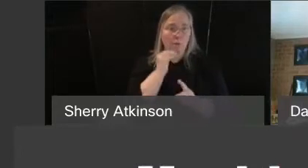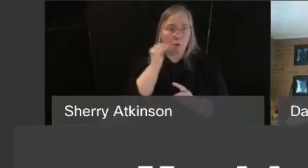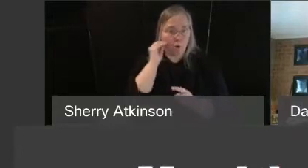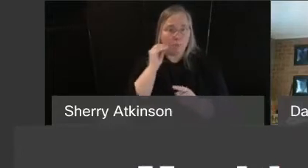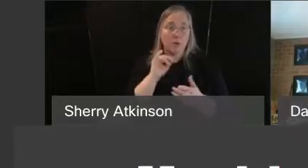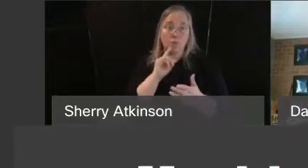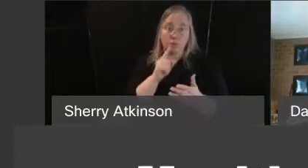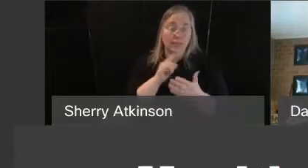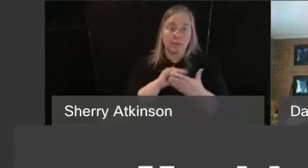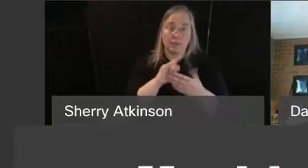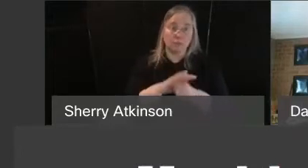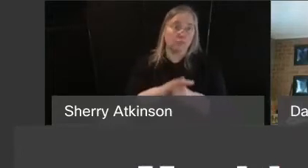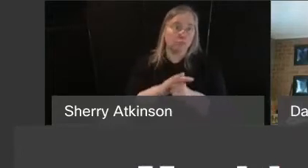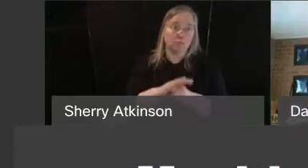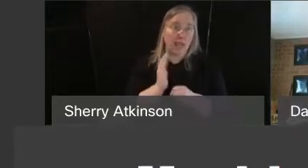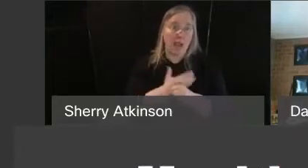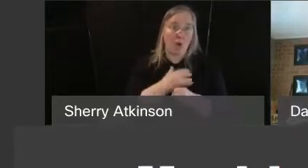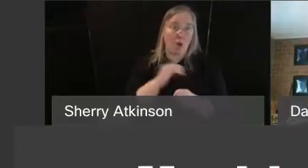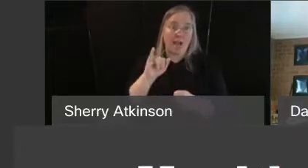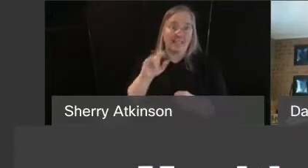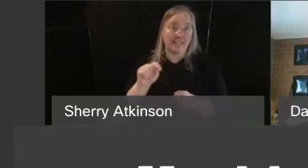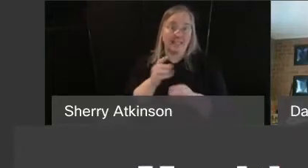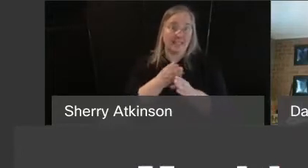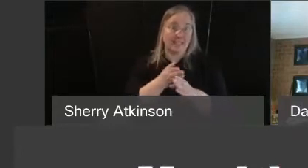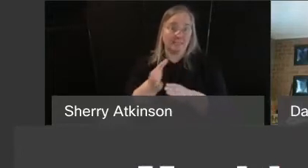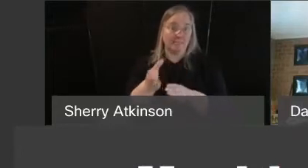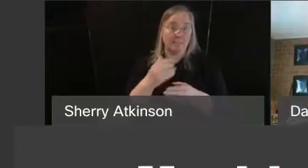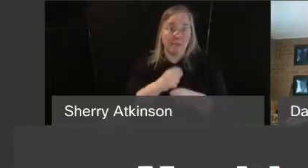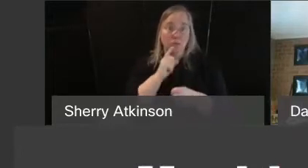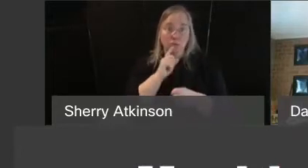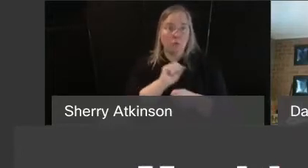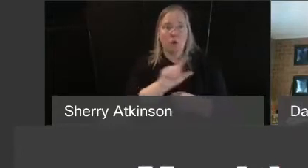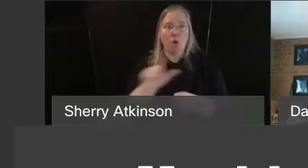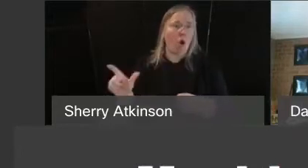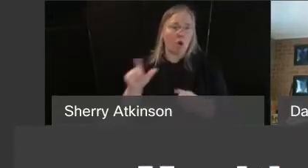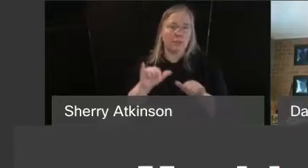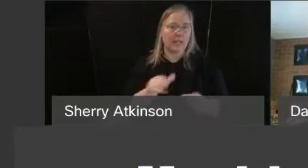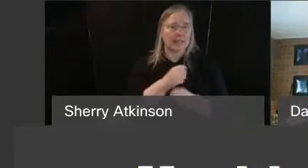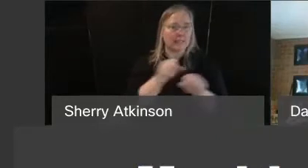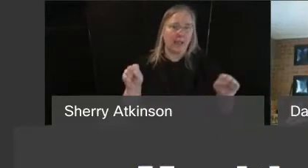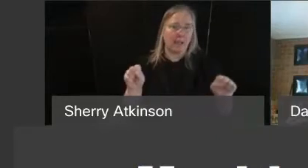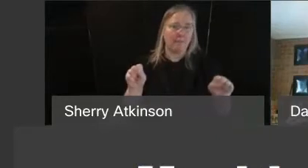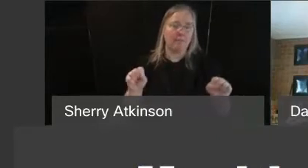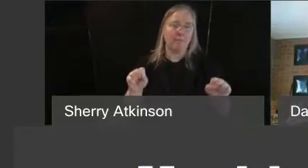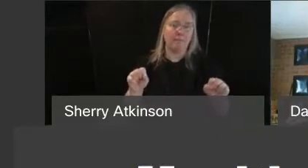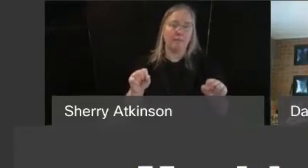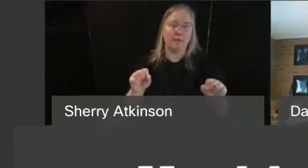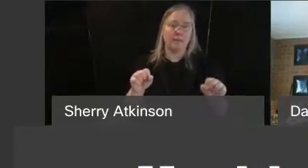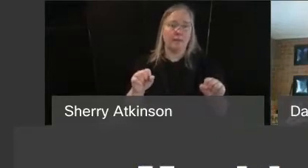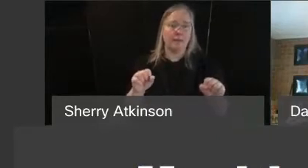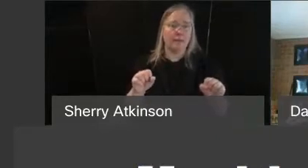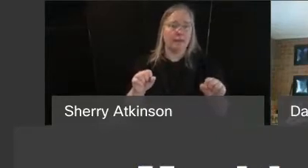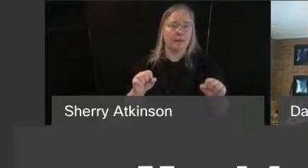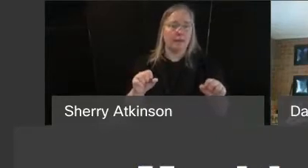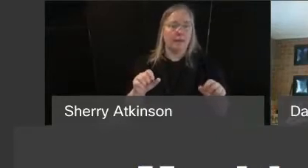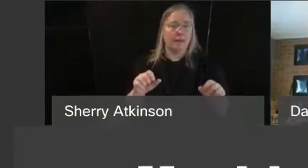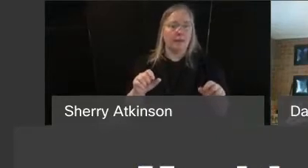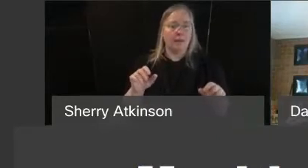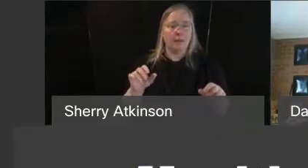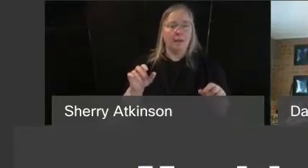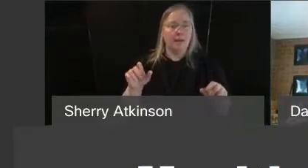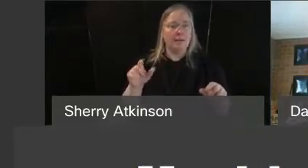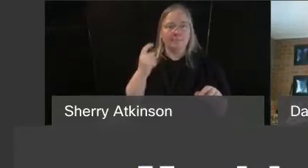IT sector in terms of, ensuring that we're all safe. As sort of, was it Tuesday's Verizon